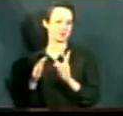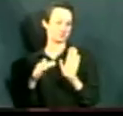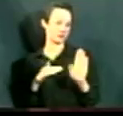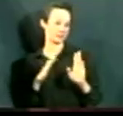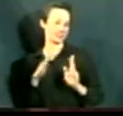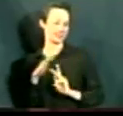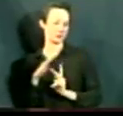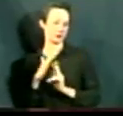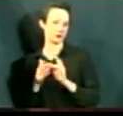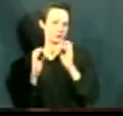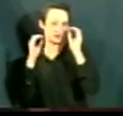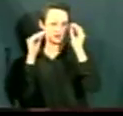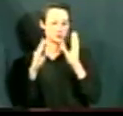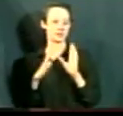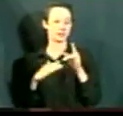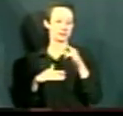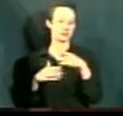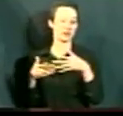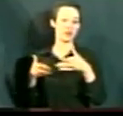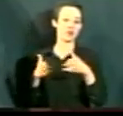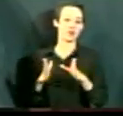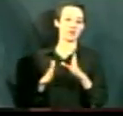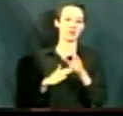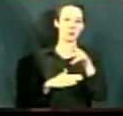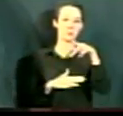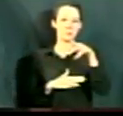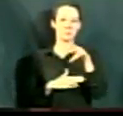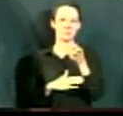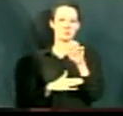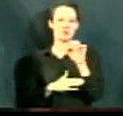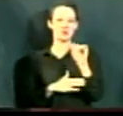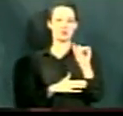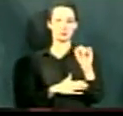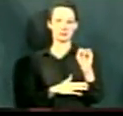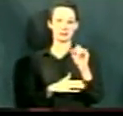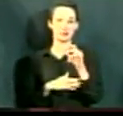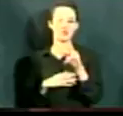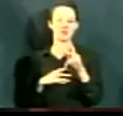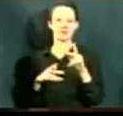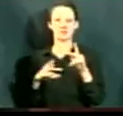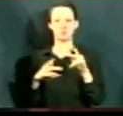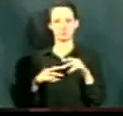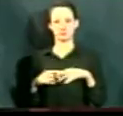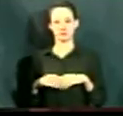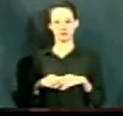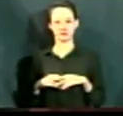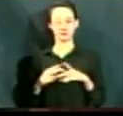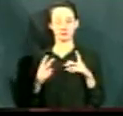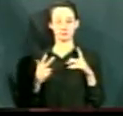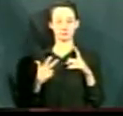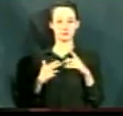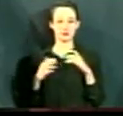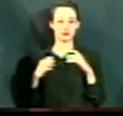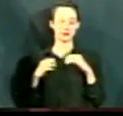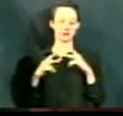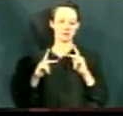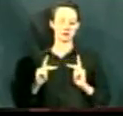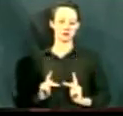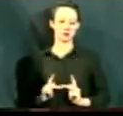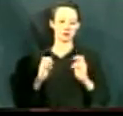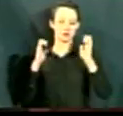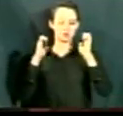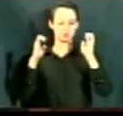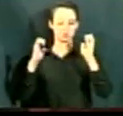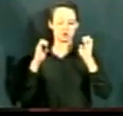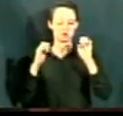to do PES, physical education and silliness, on Tuesdays at Brickey, and the Brickey administration also allowed me to volunteer